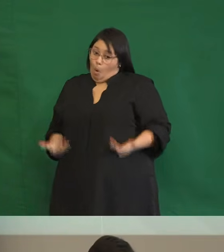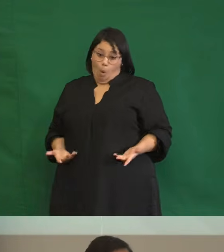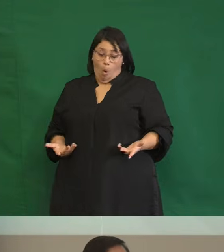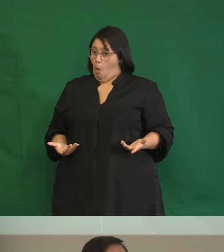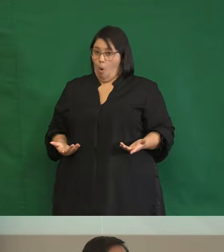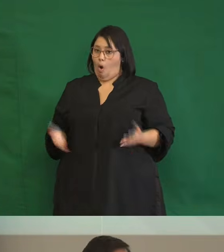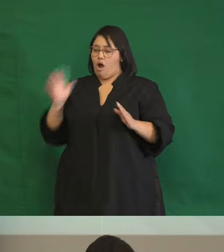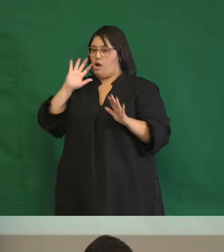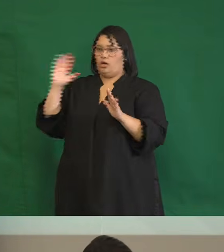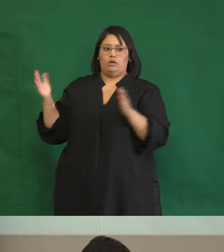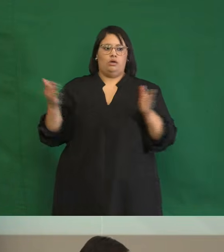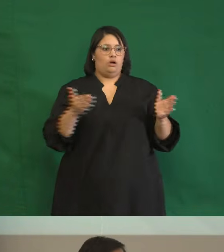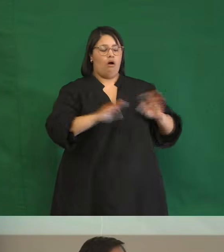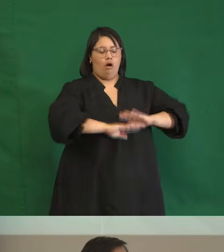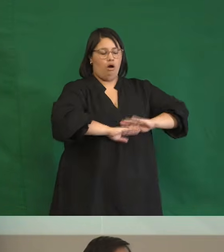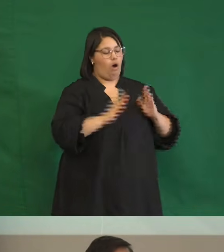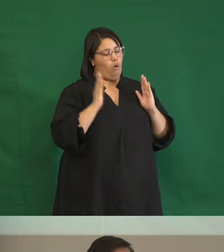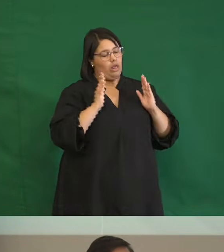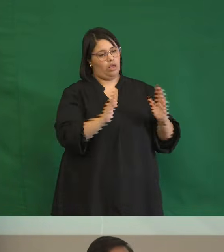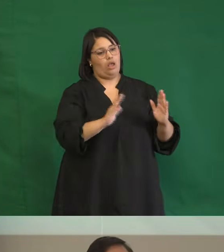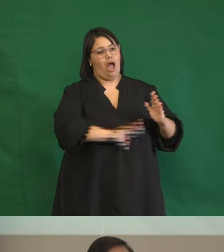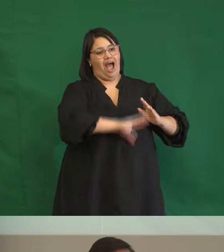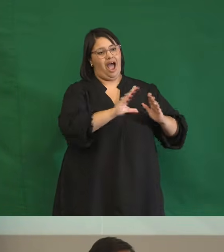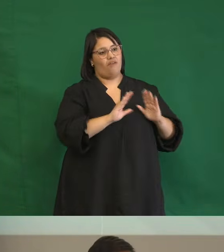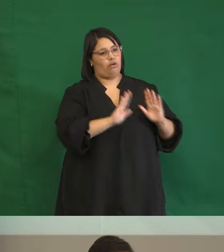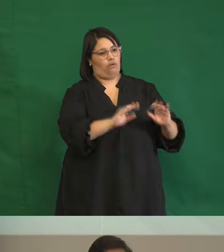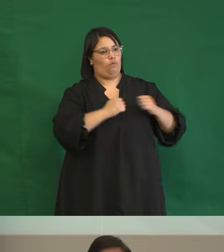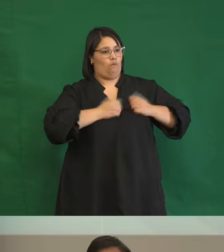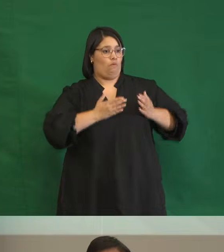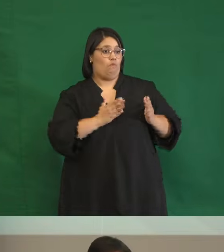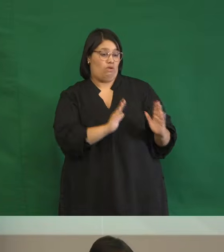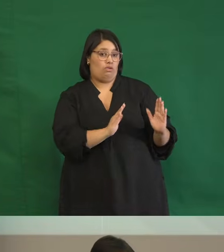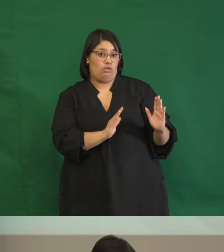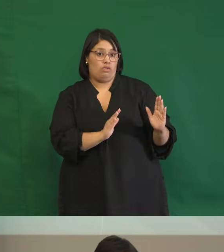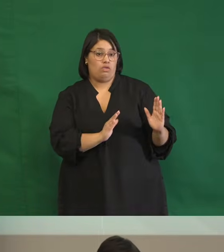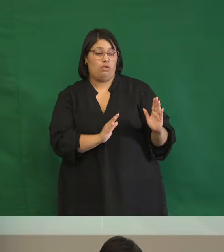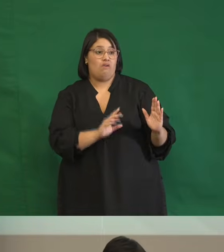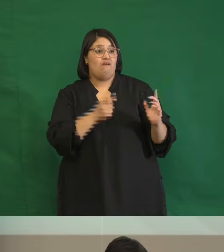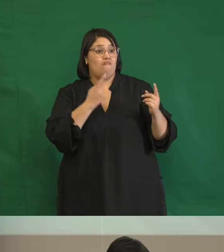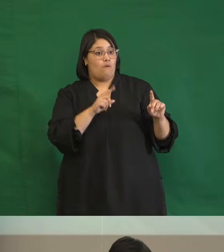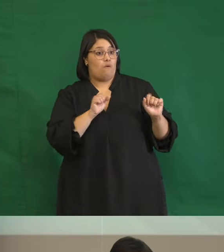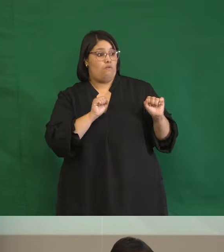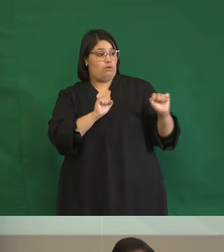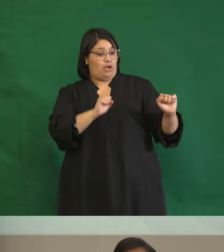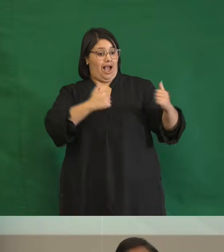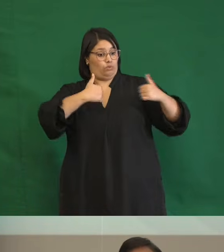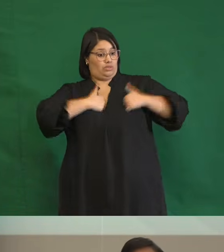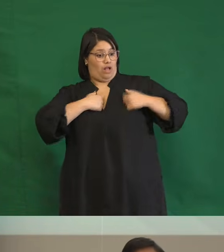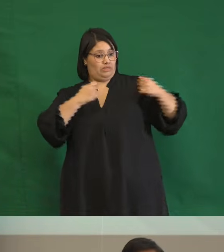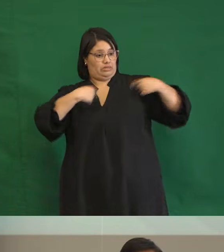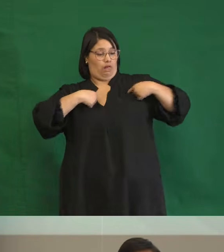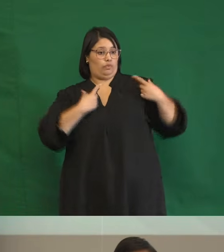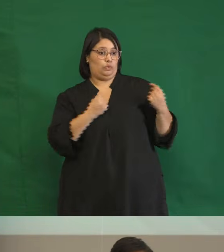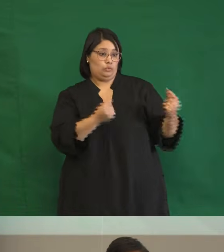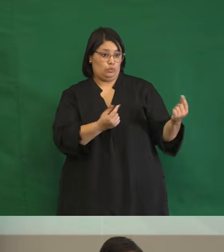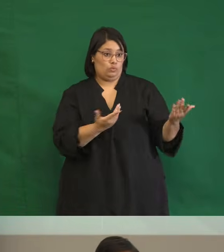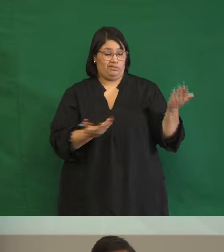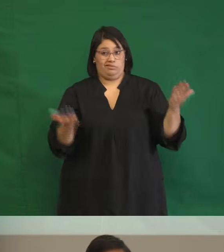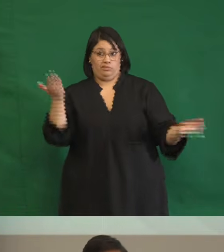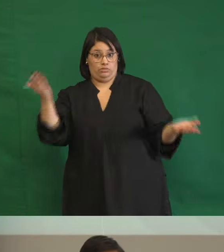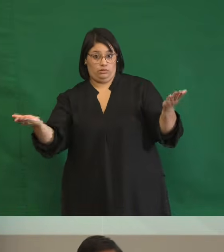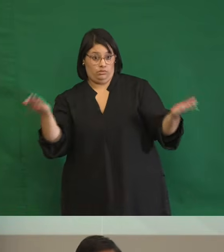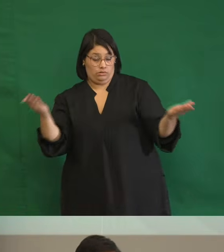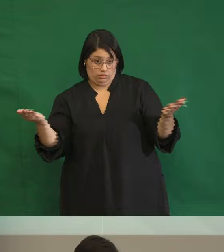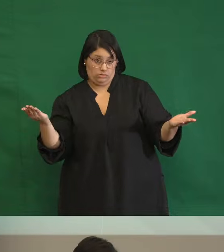direction purely African and for ourselves, by ourselves. So the open